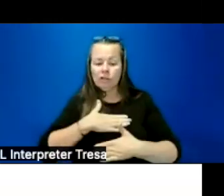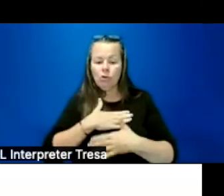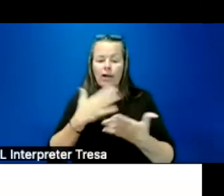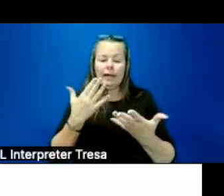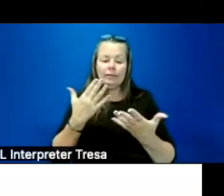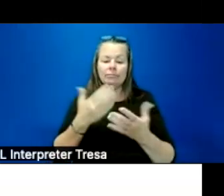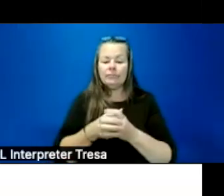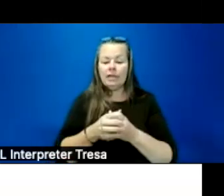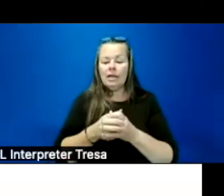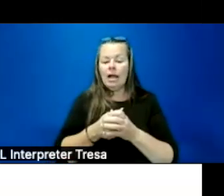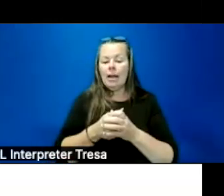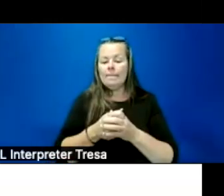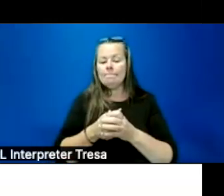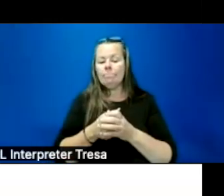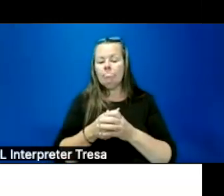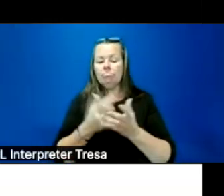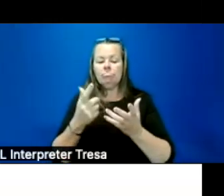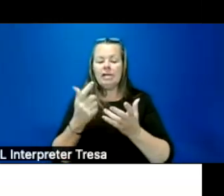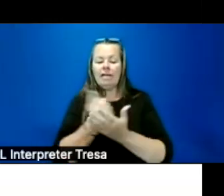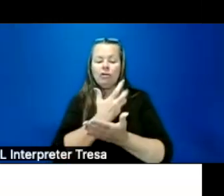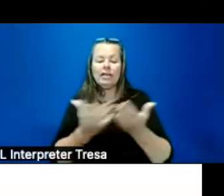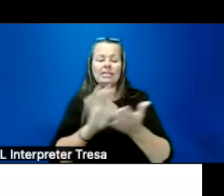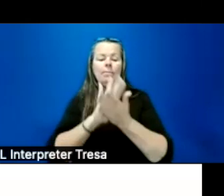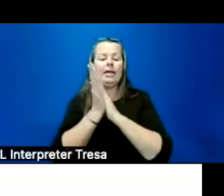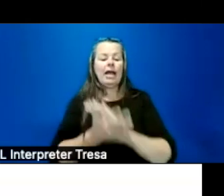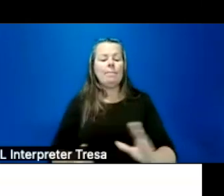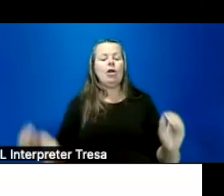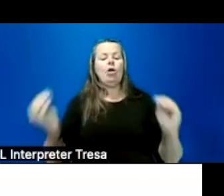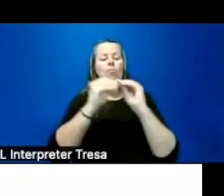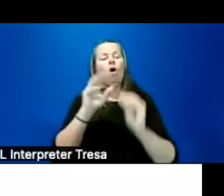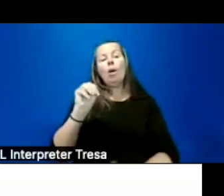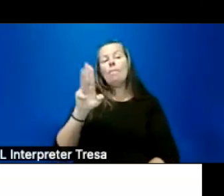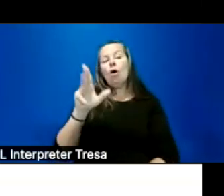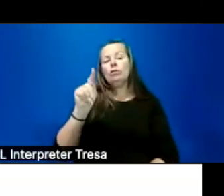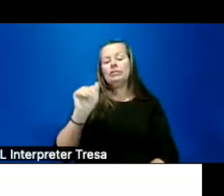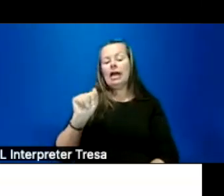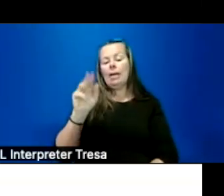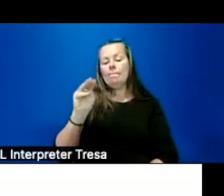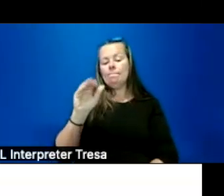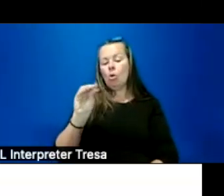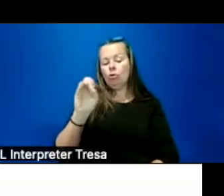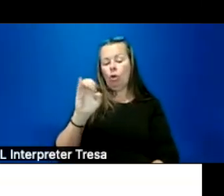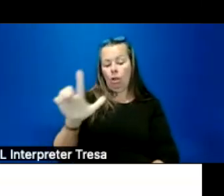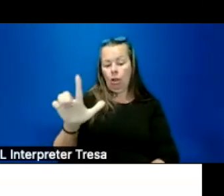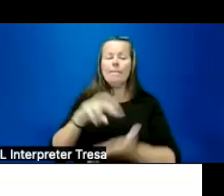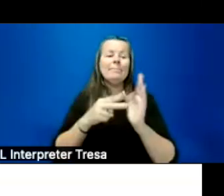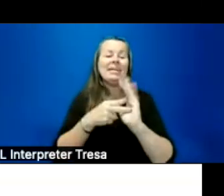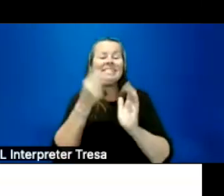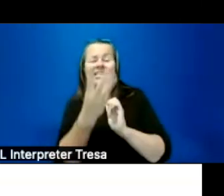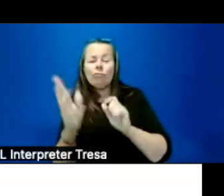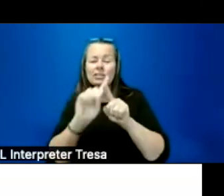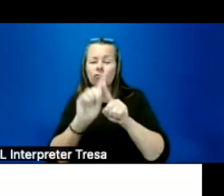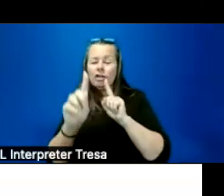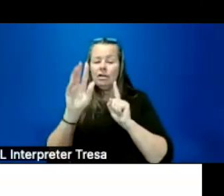is becoming more multimodal. This means that there are several modalities happening at the same time. And